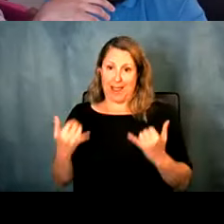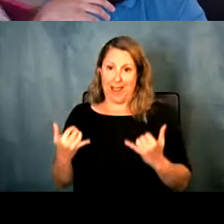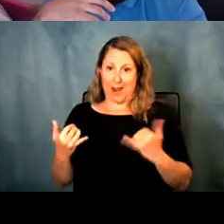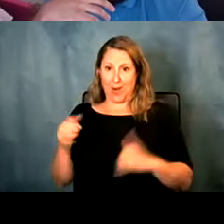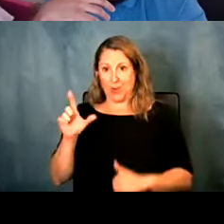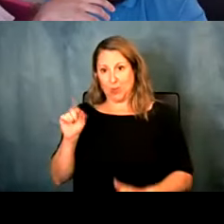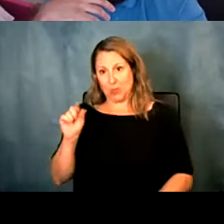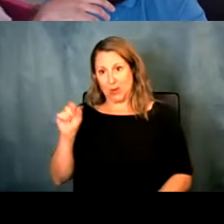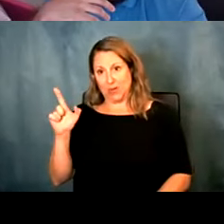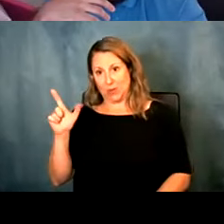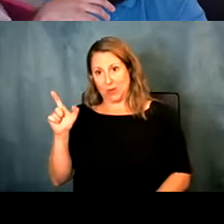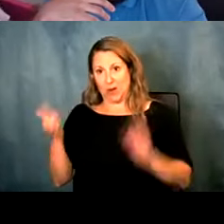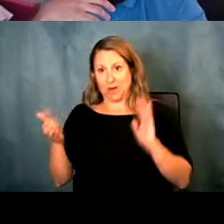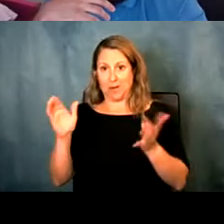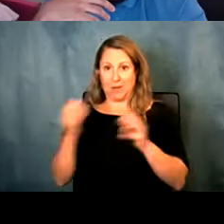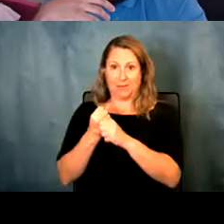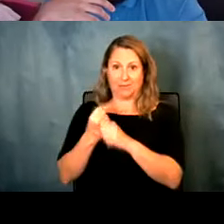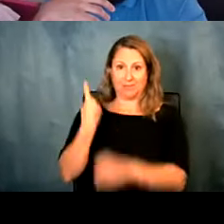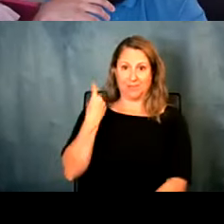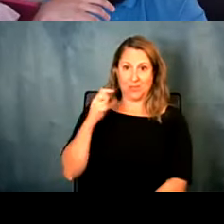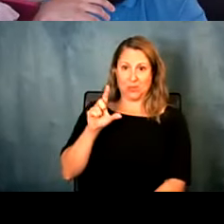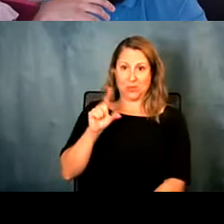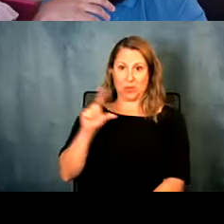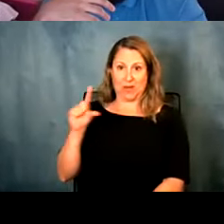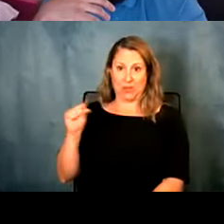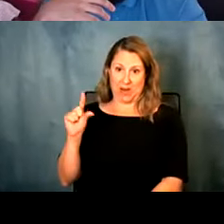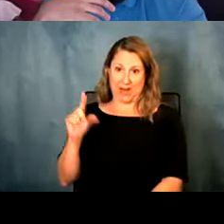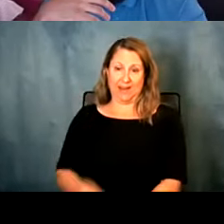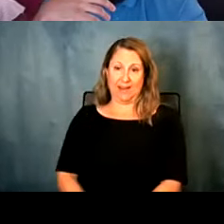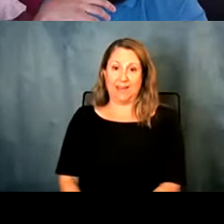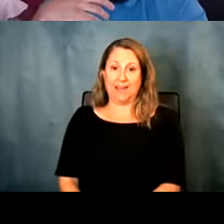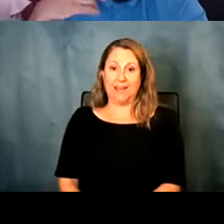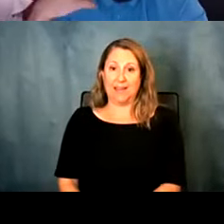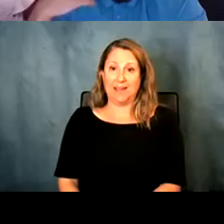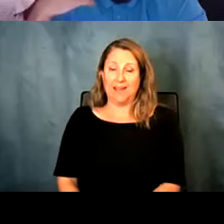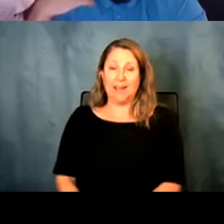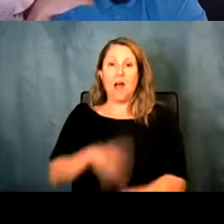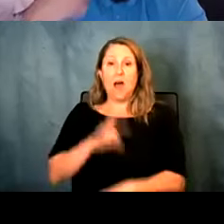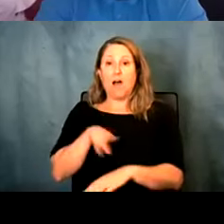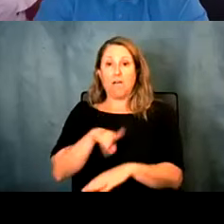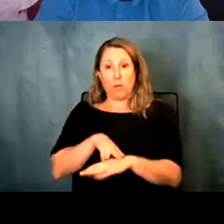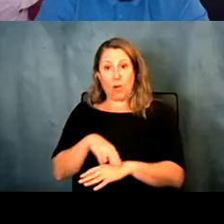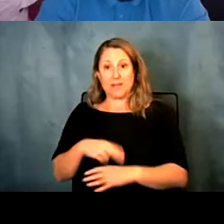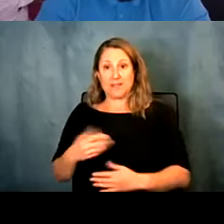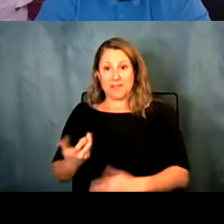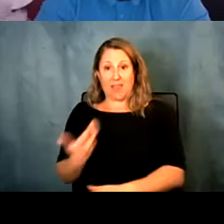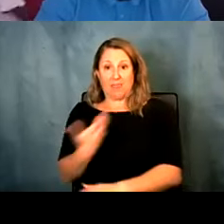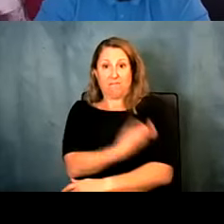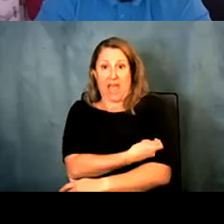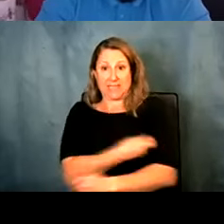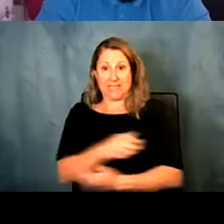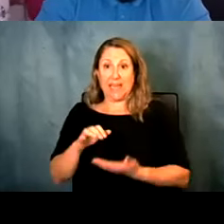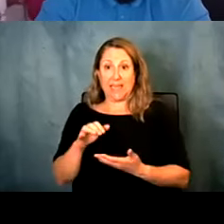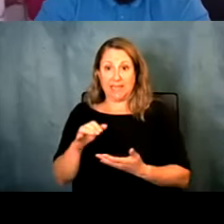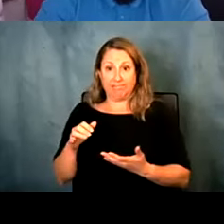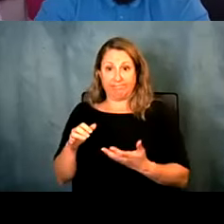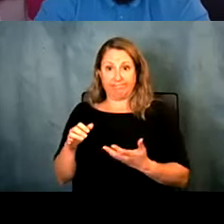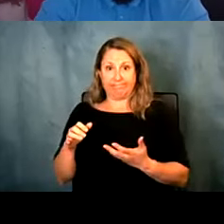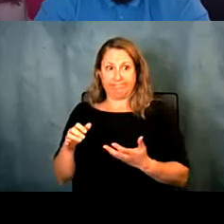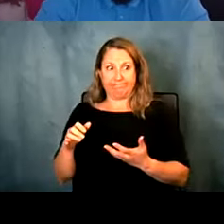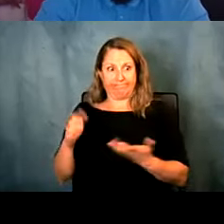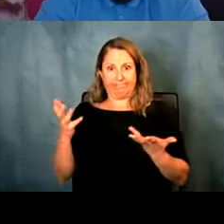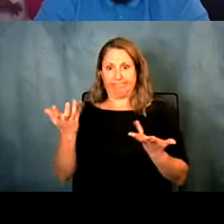to 2020. Of course, the presence of having a vaccine is a huge difference.